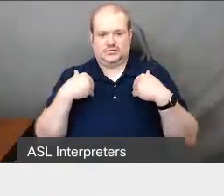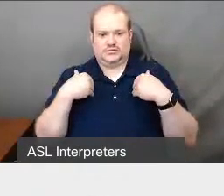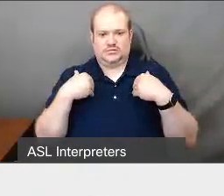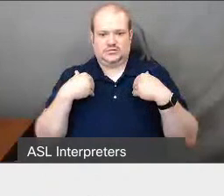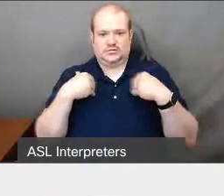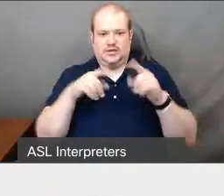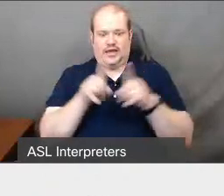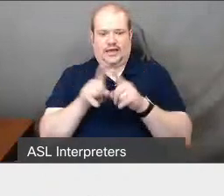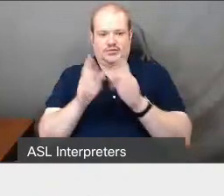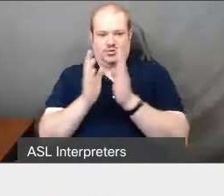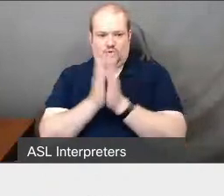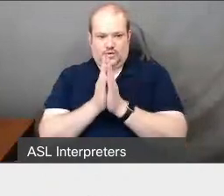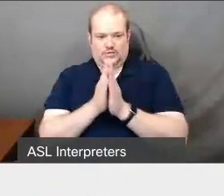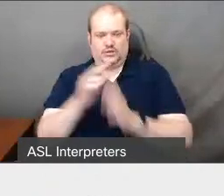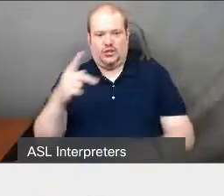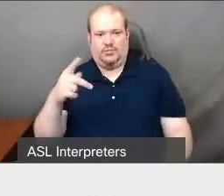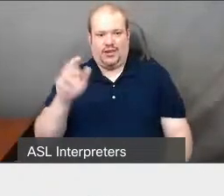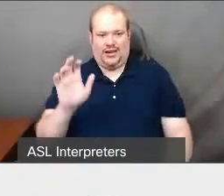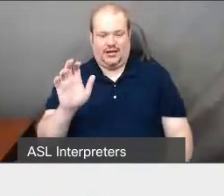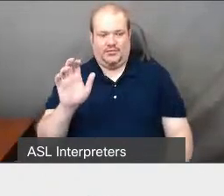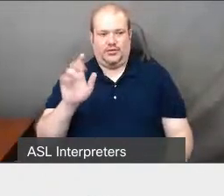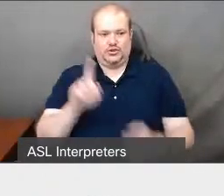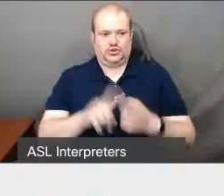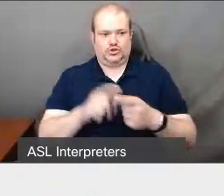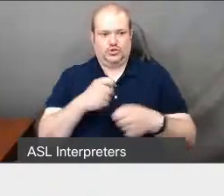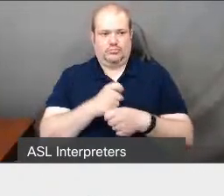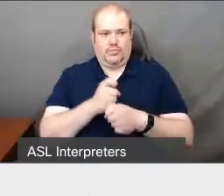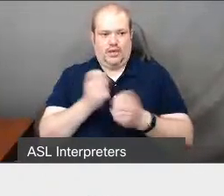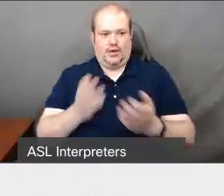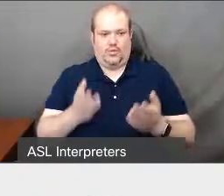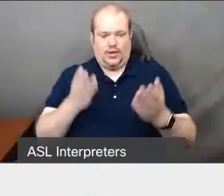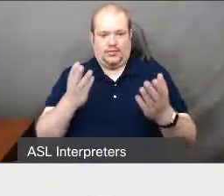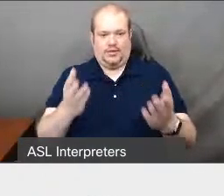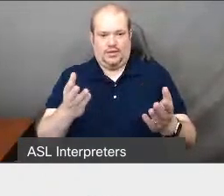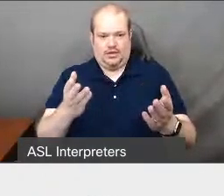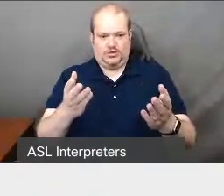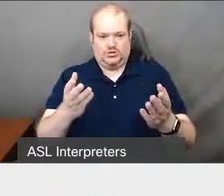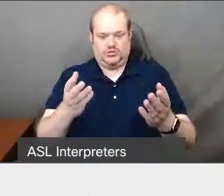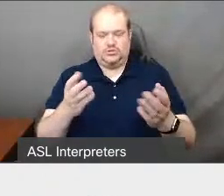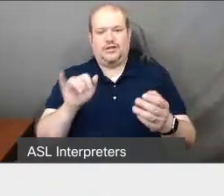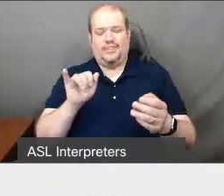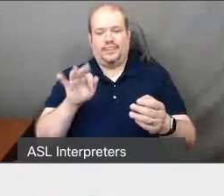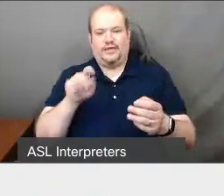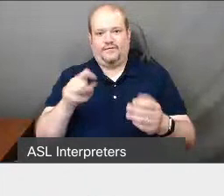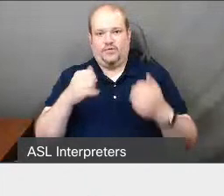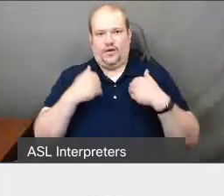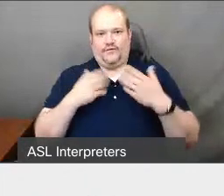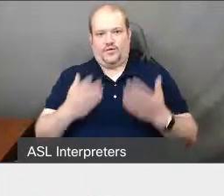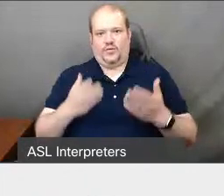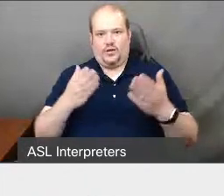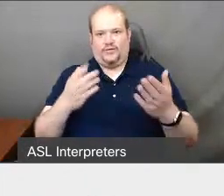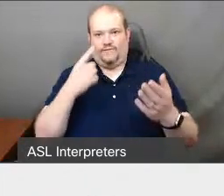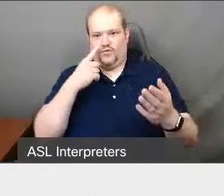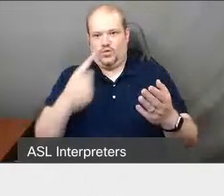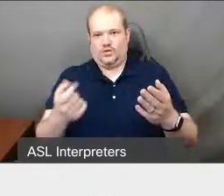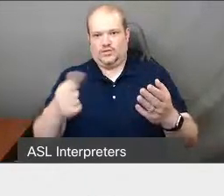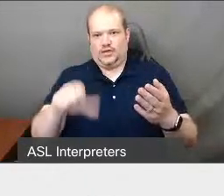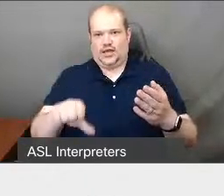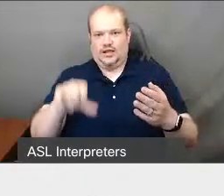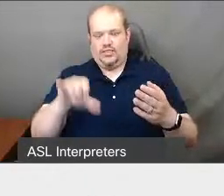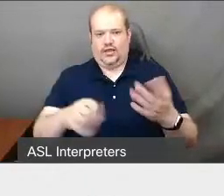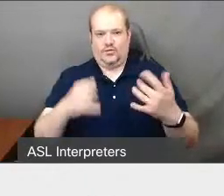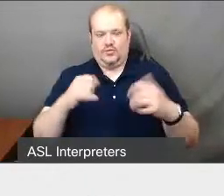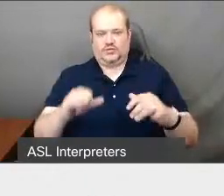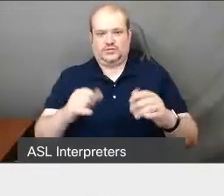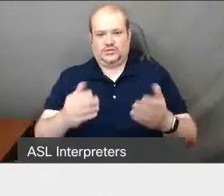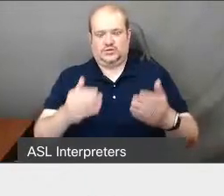has requested the planning commission to make a recommendation. If you may have a recommendation of denial, this would still go